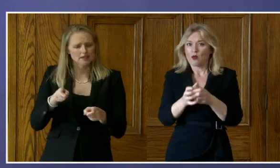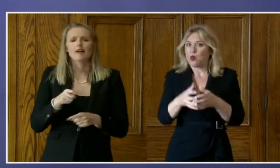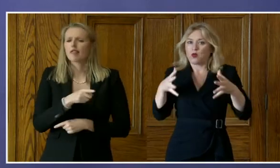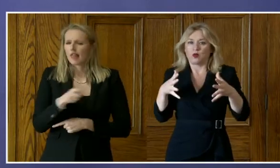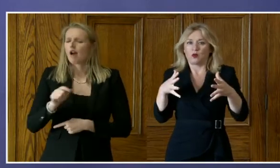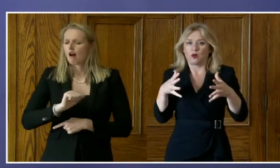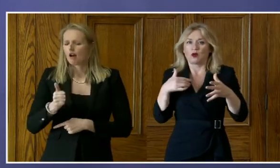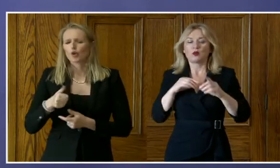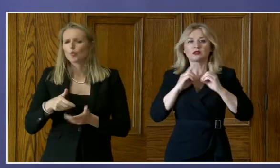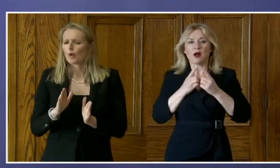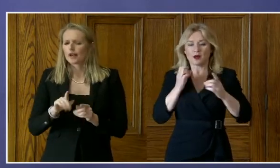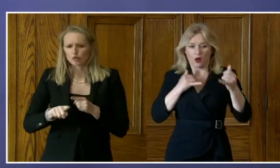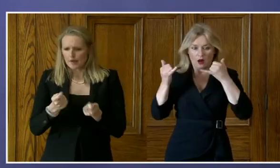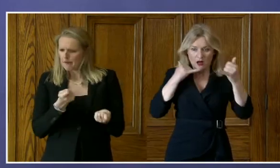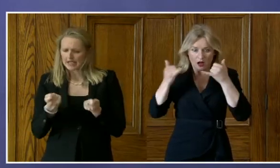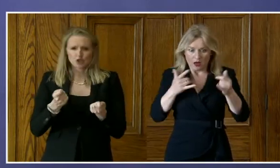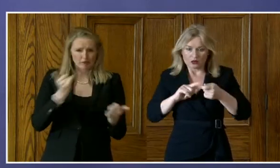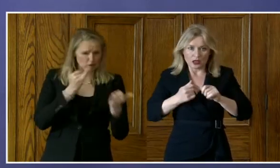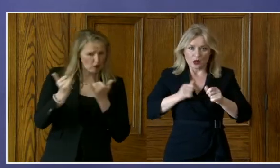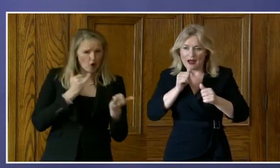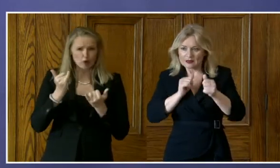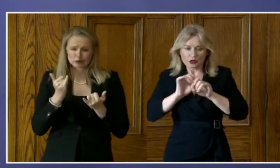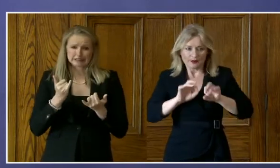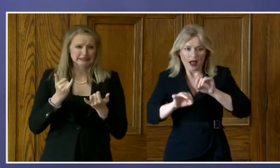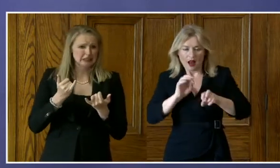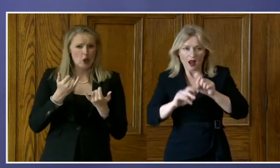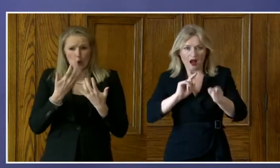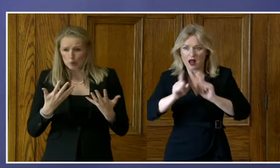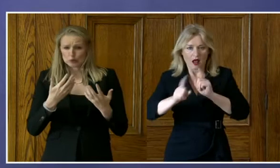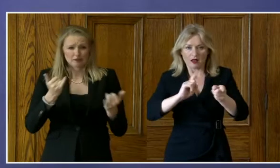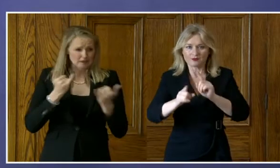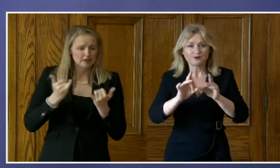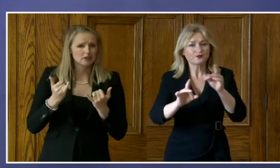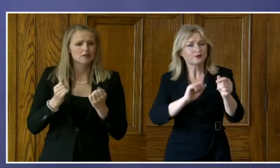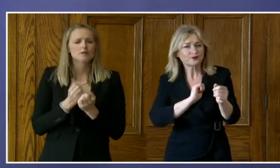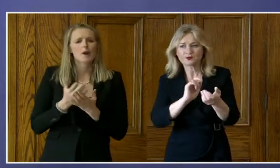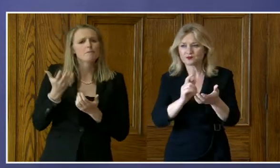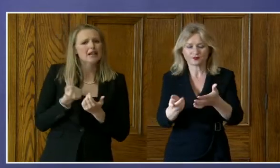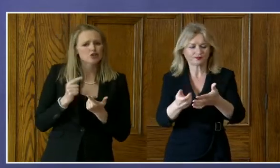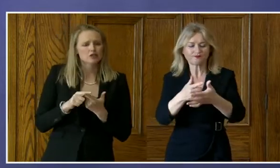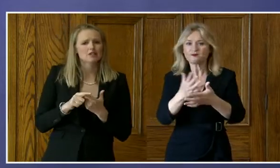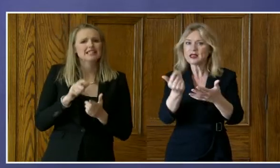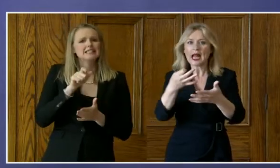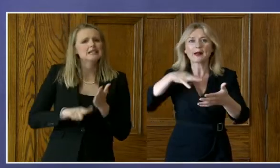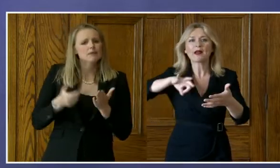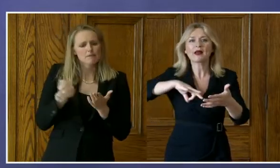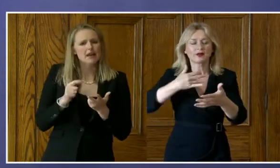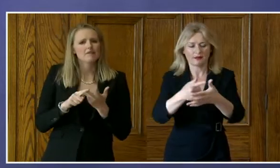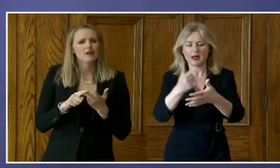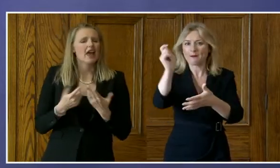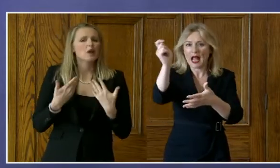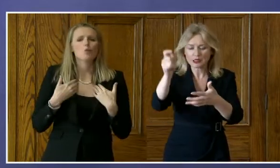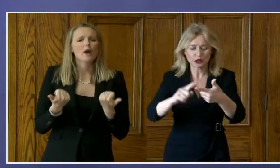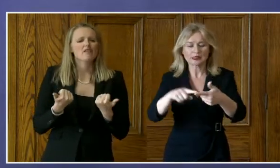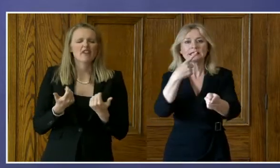of interventions to manage this situation and to ensure that pensions, disability benefits and welfare supplementary